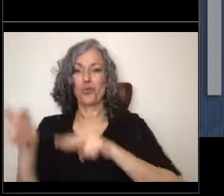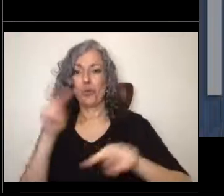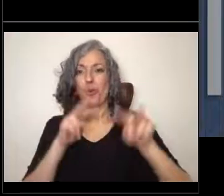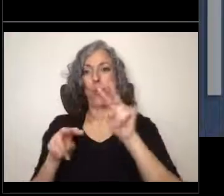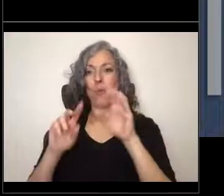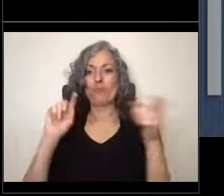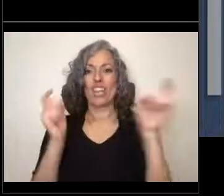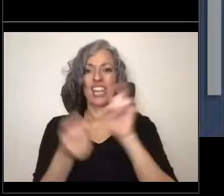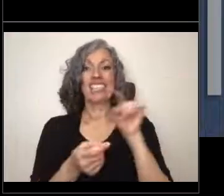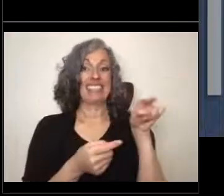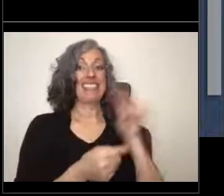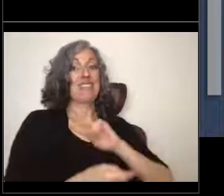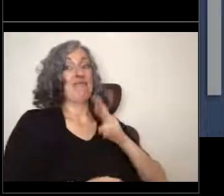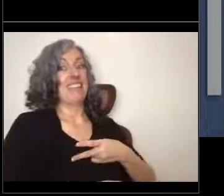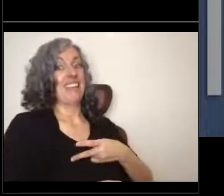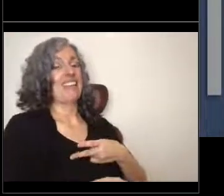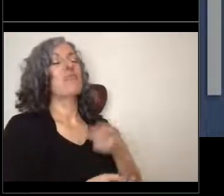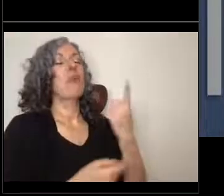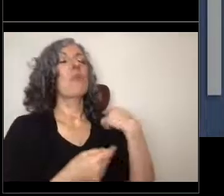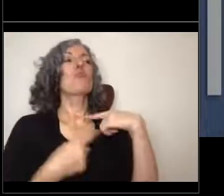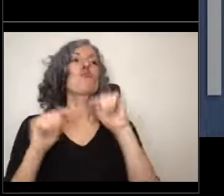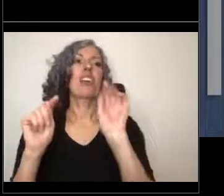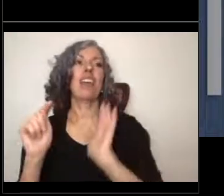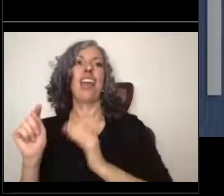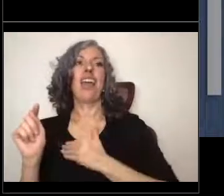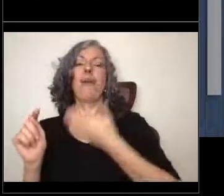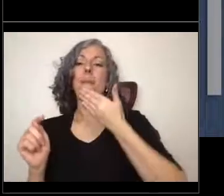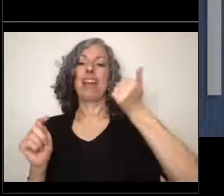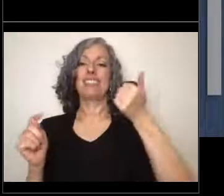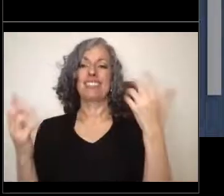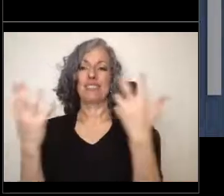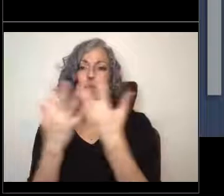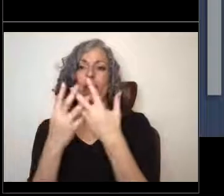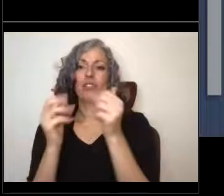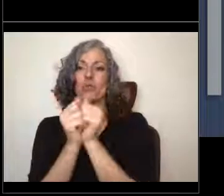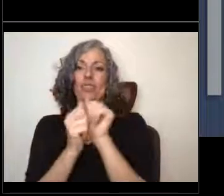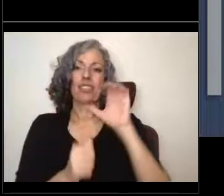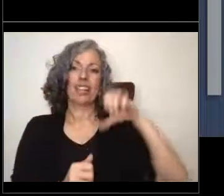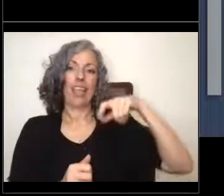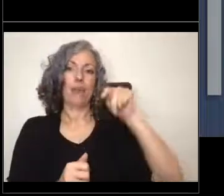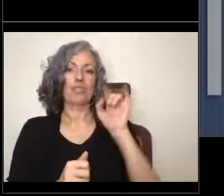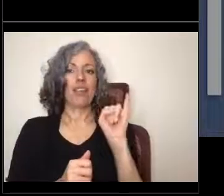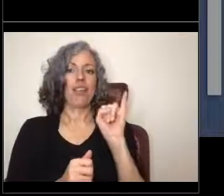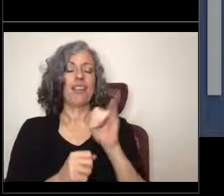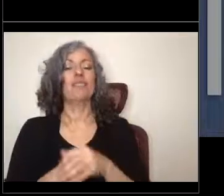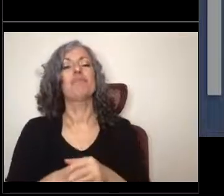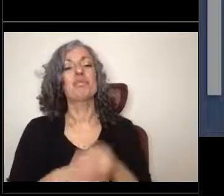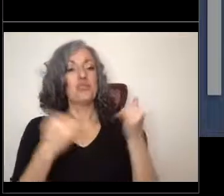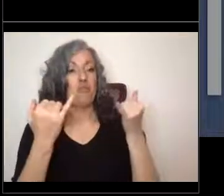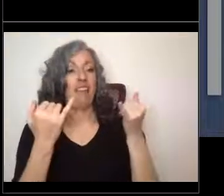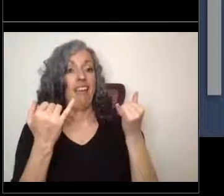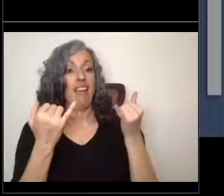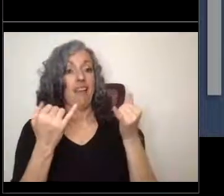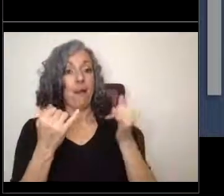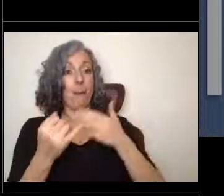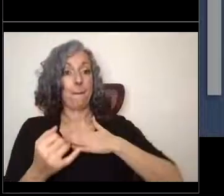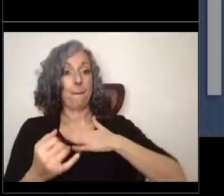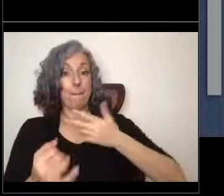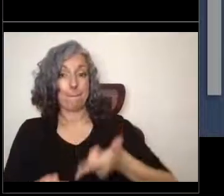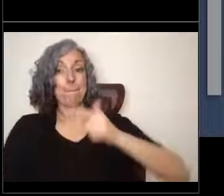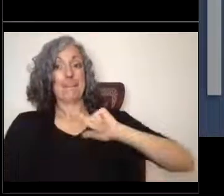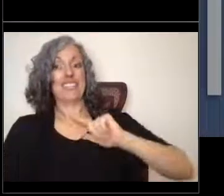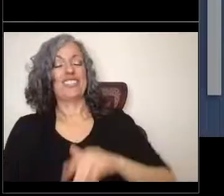okay? Much appreciated, thank you. So I'll just jump in there and say, one thing that might make